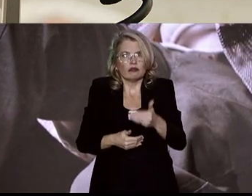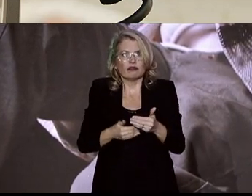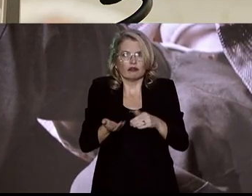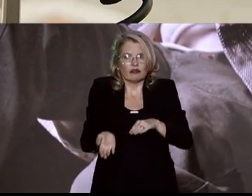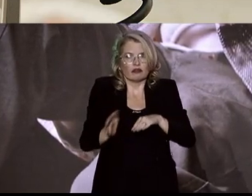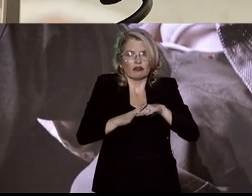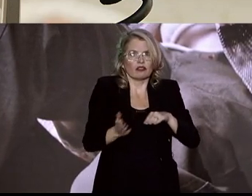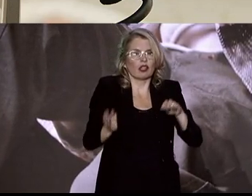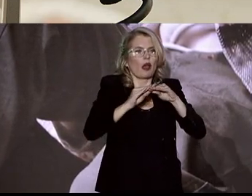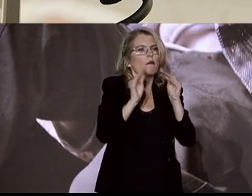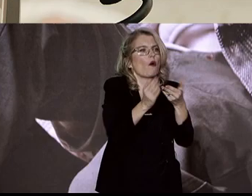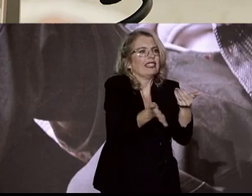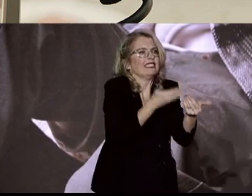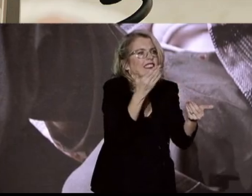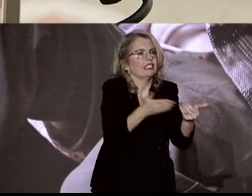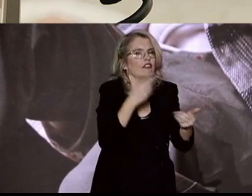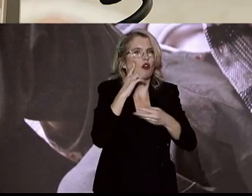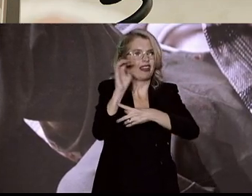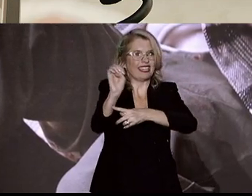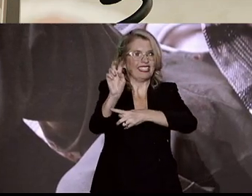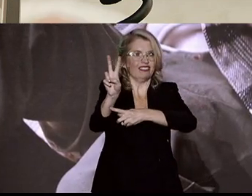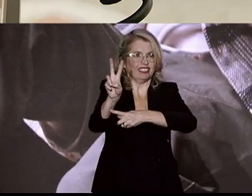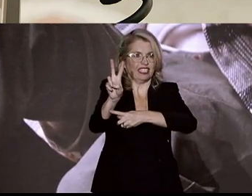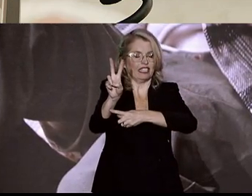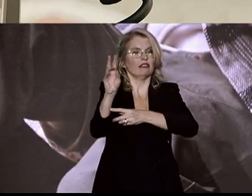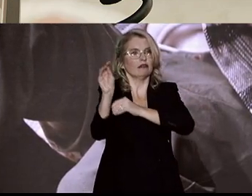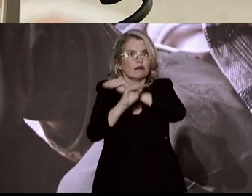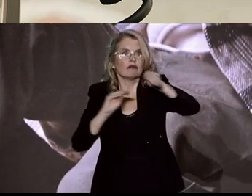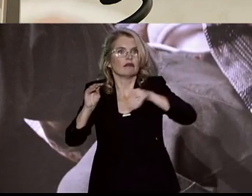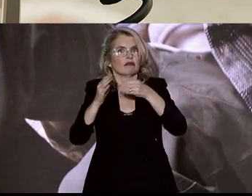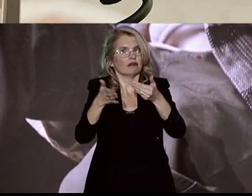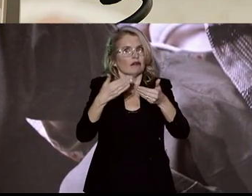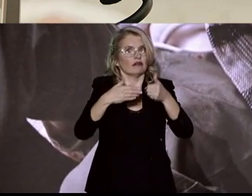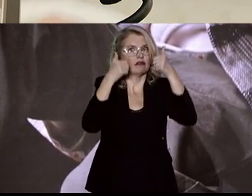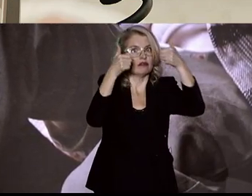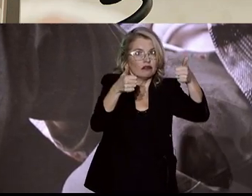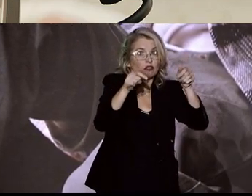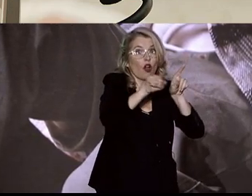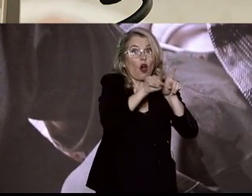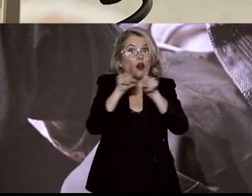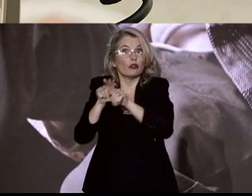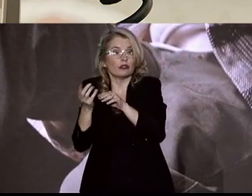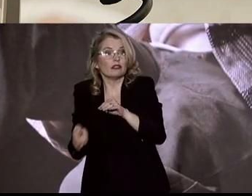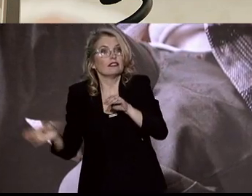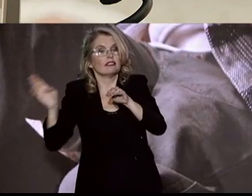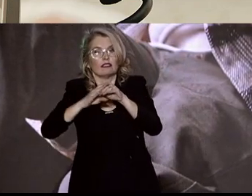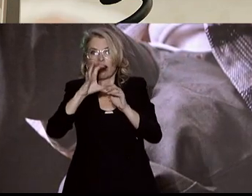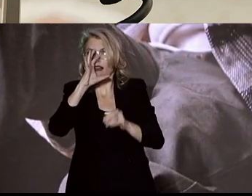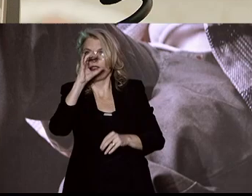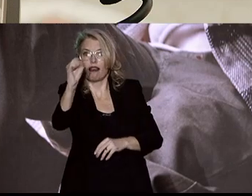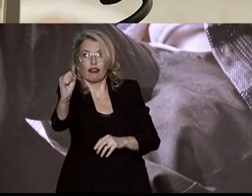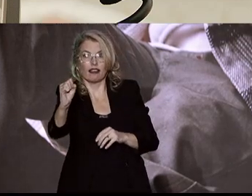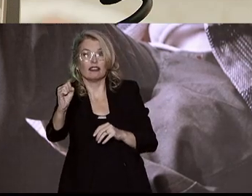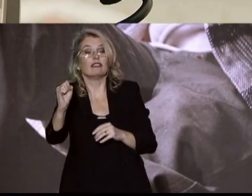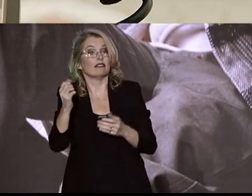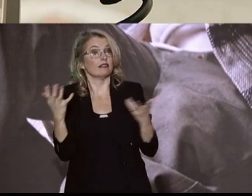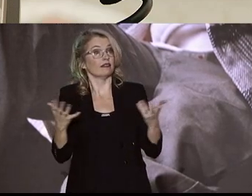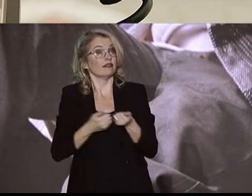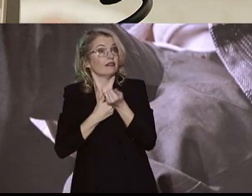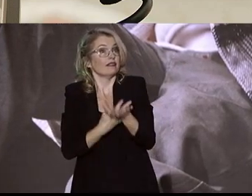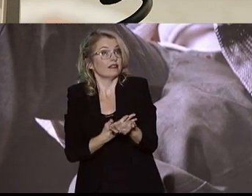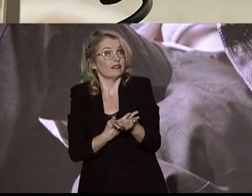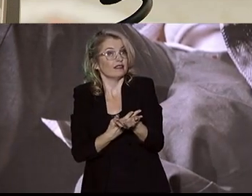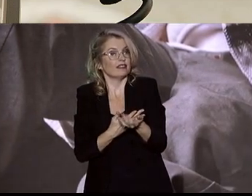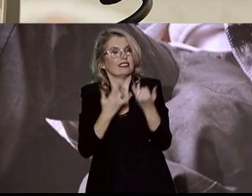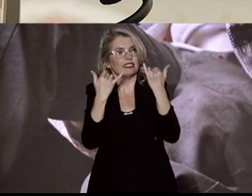the convenience of electromobility will also increase its attractiveness. And then